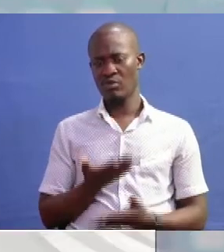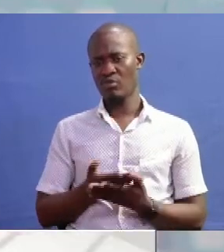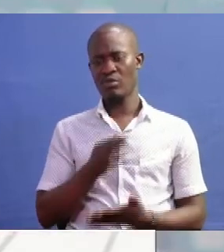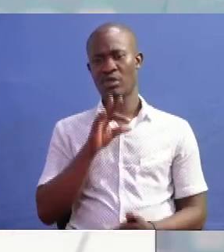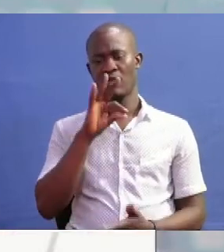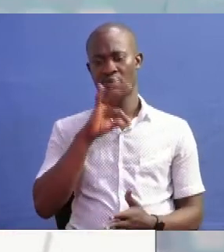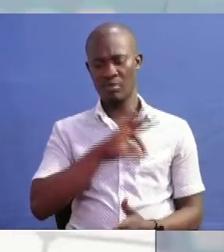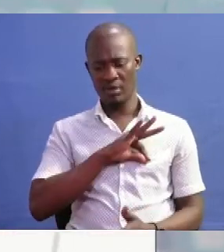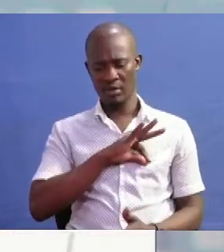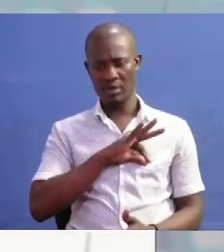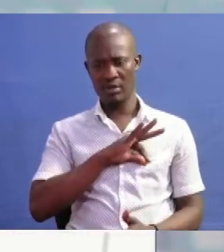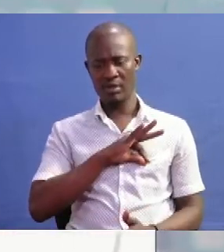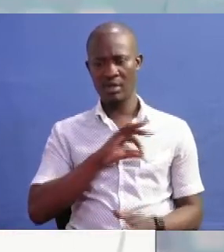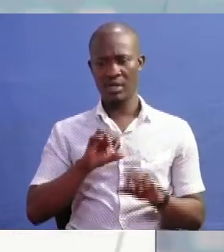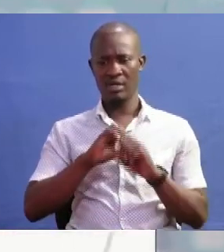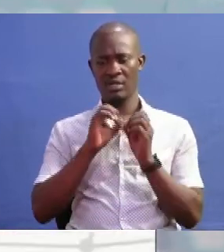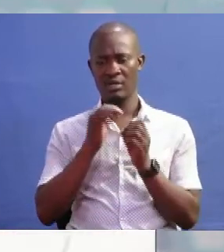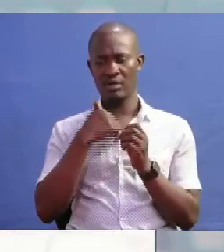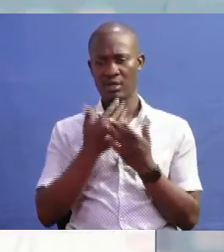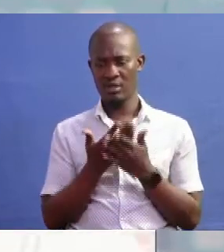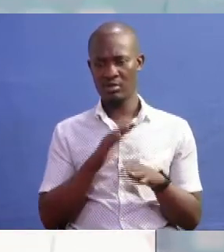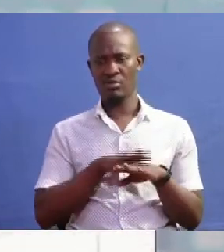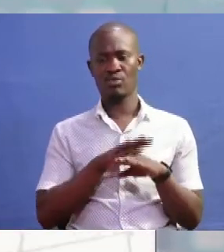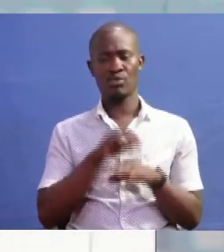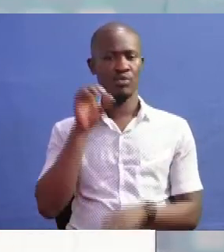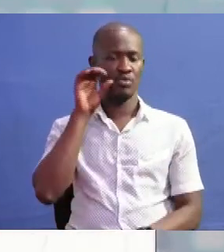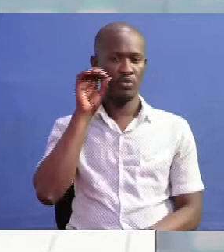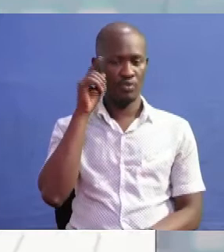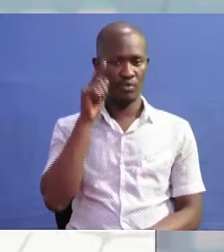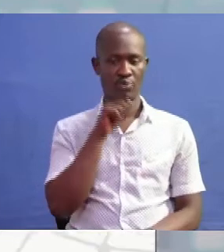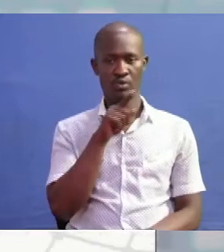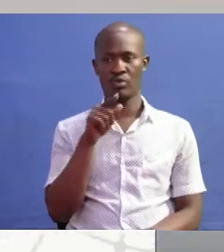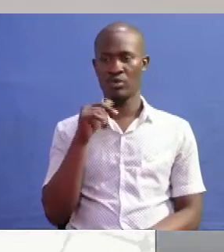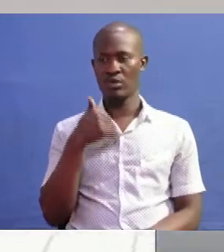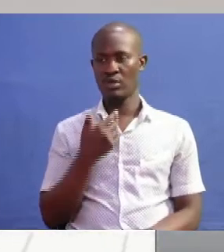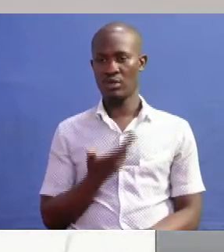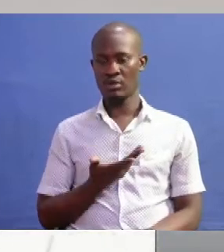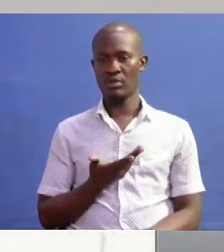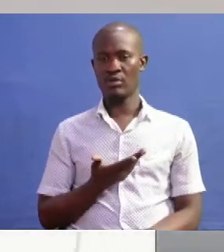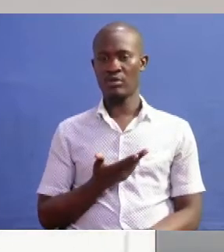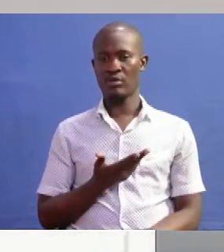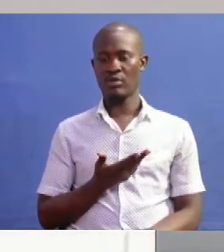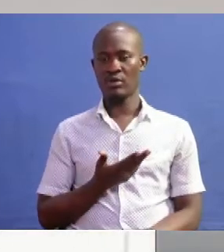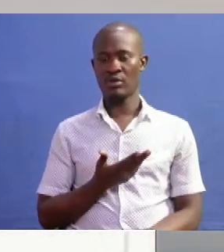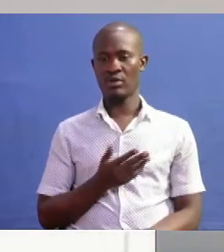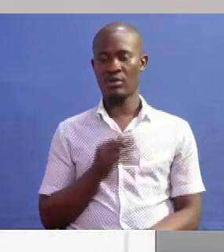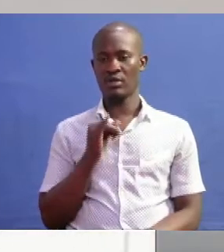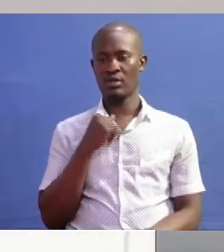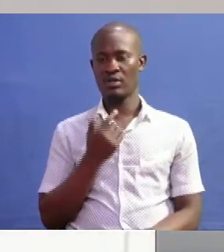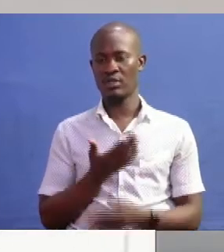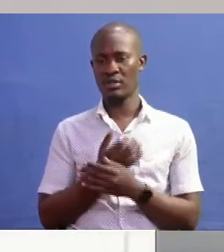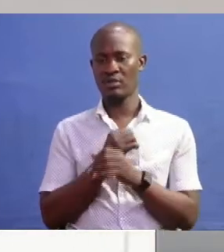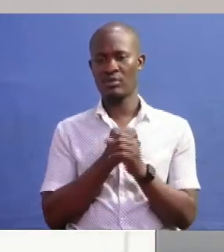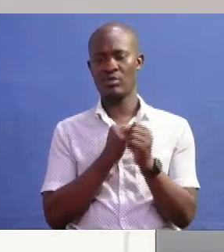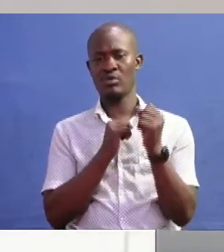and grow, SACCO is an appropriate investment option for you. It is an appropriate investment option. Is it safe? Would